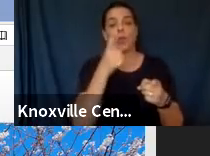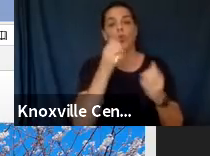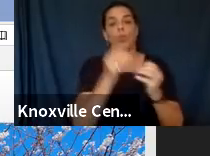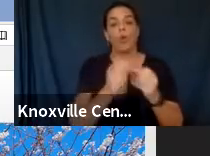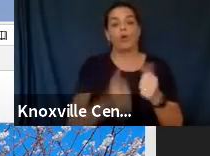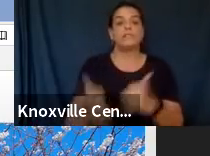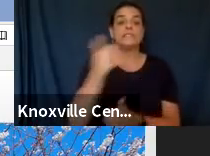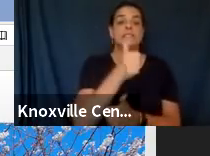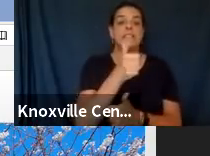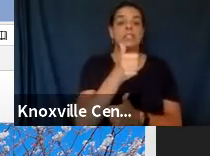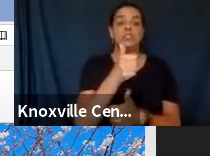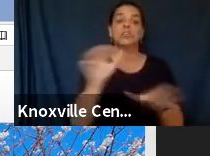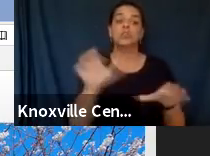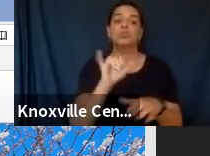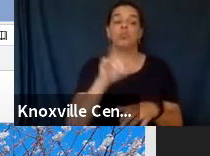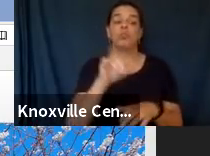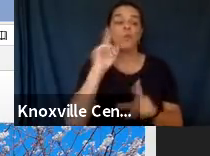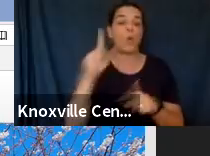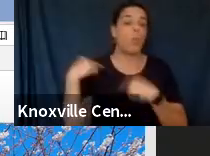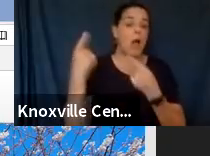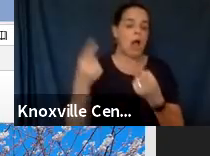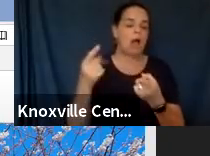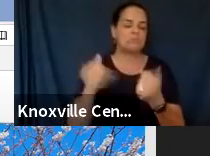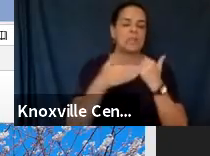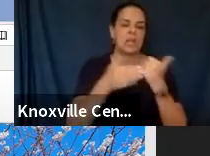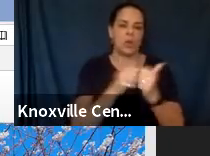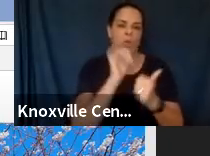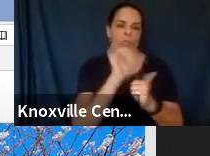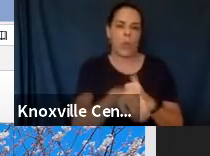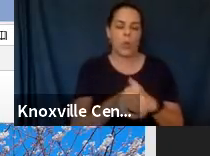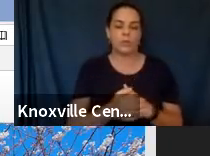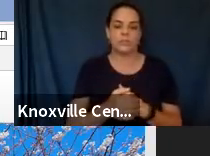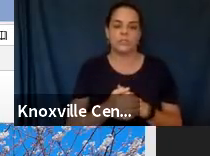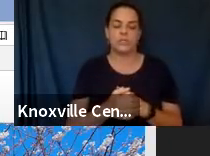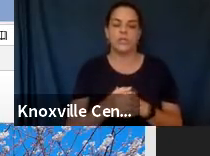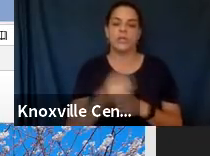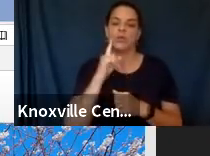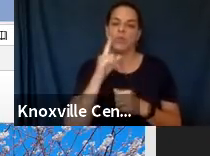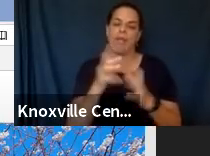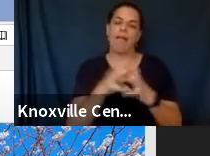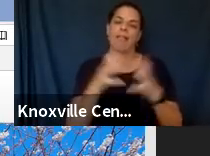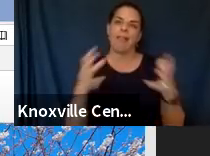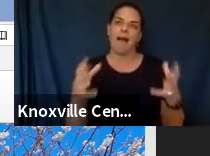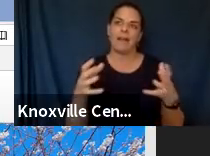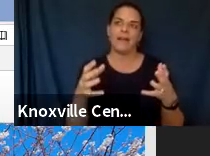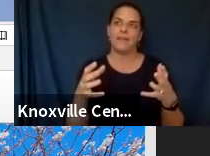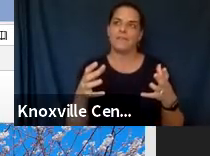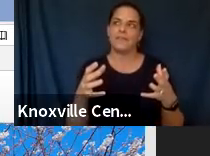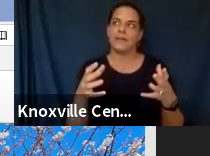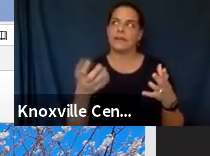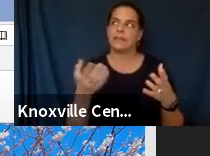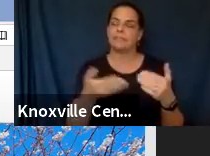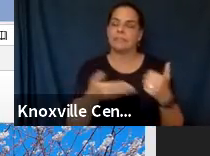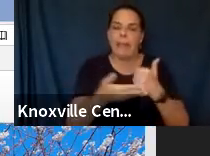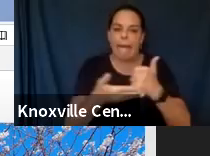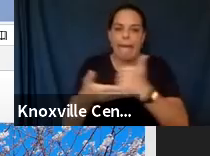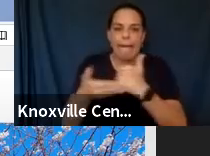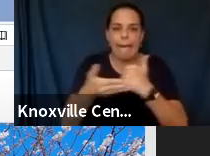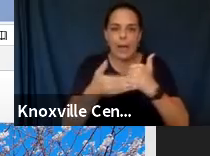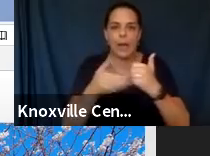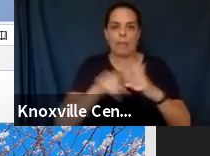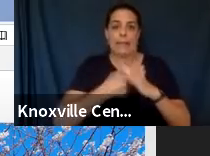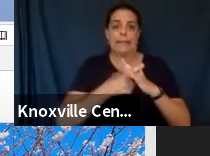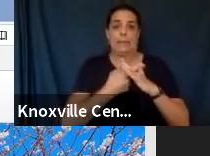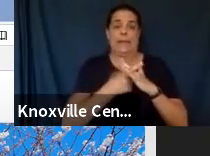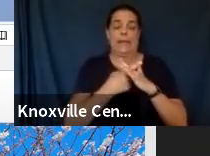been doing it for a while who can help them with those questions. So there's a lot of hand holding that happens at the beginning,